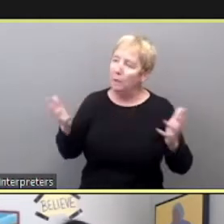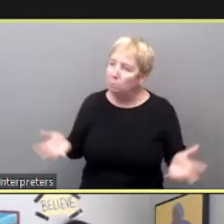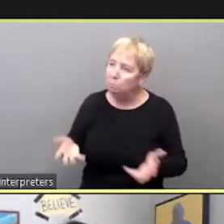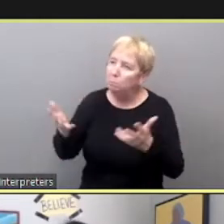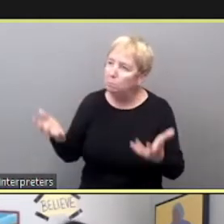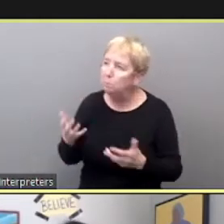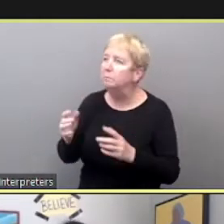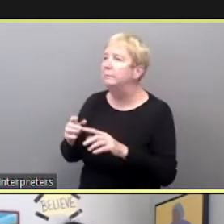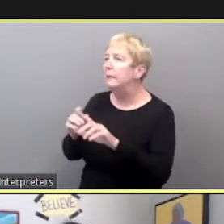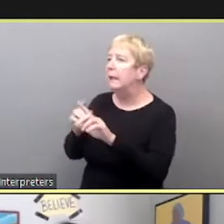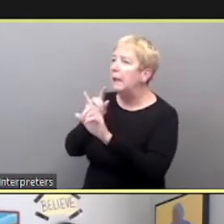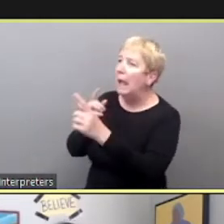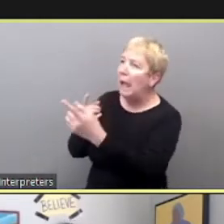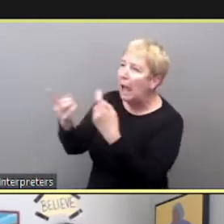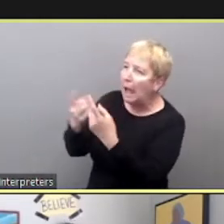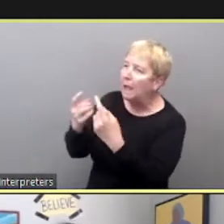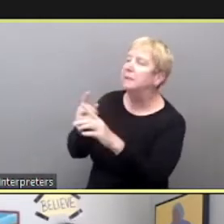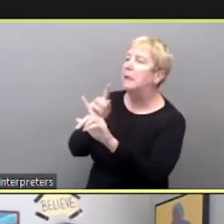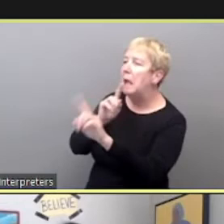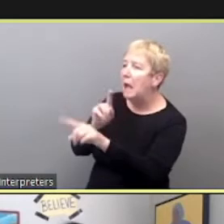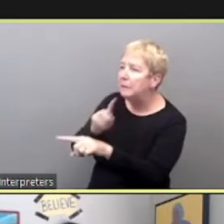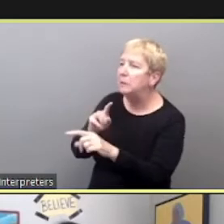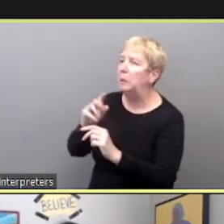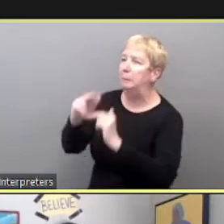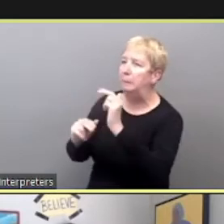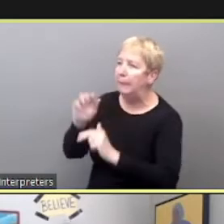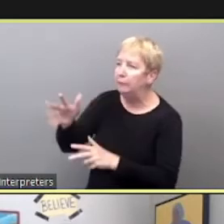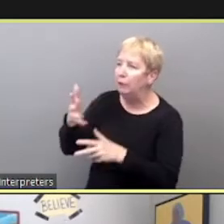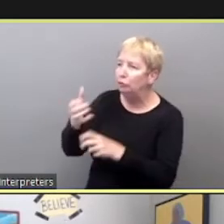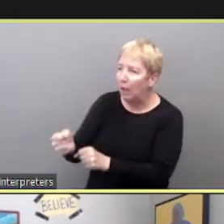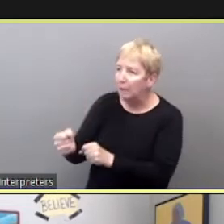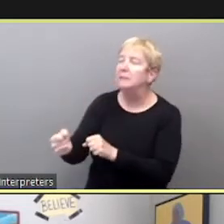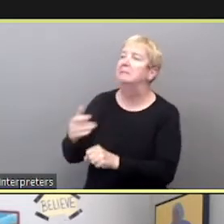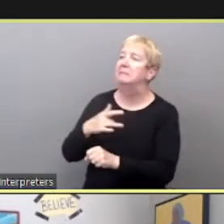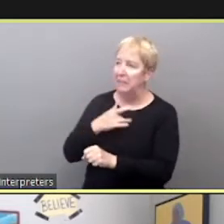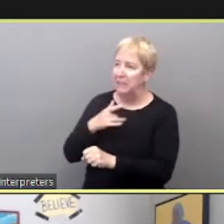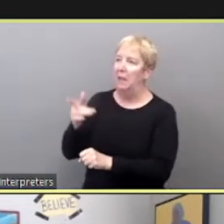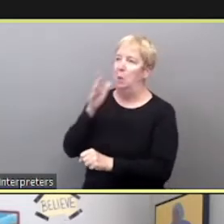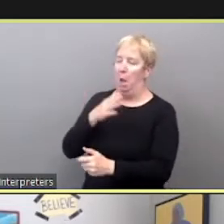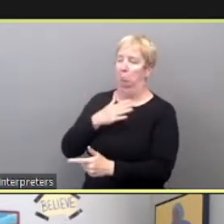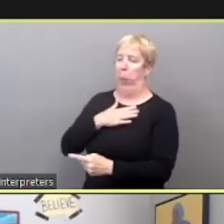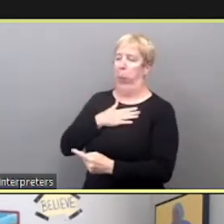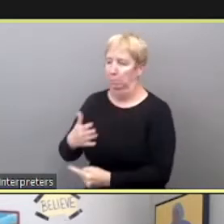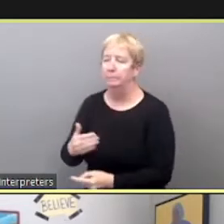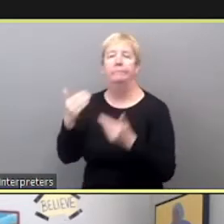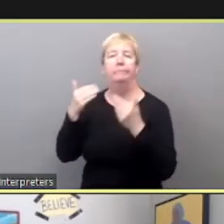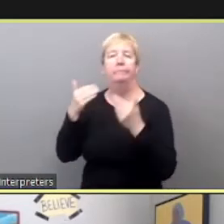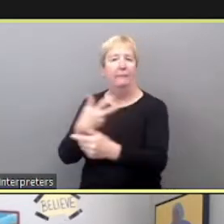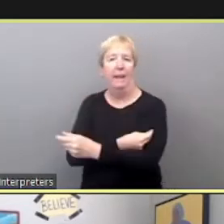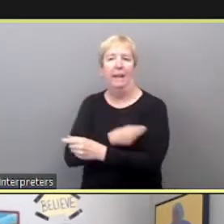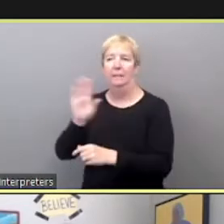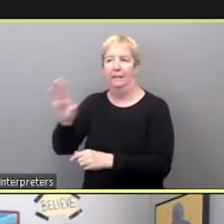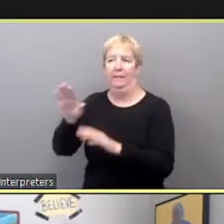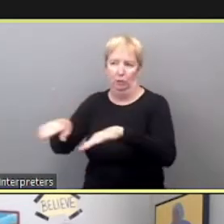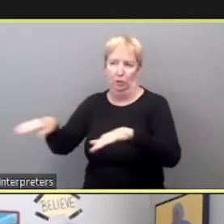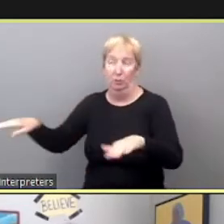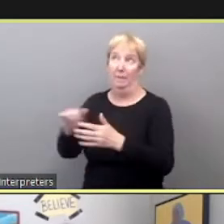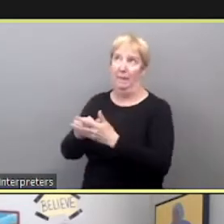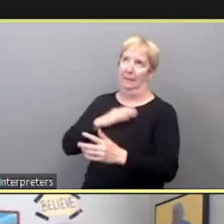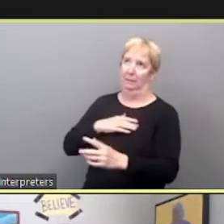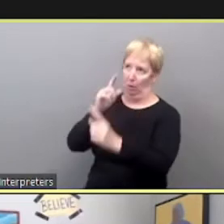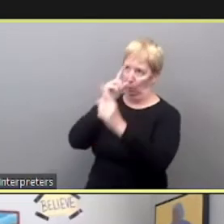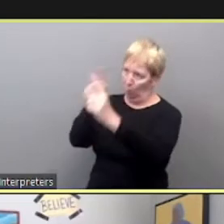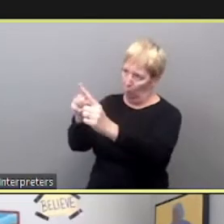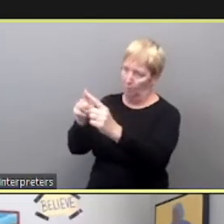people's questions, building trust, and getting our kids vaccinated when we can. So that's still our first priority, is getting those